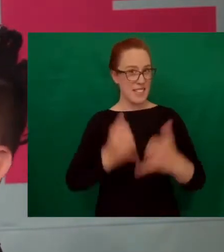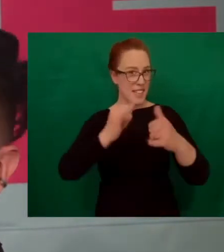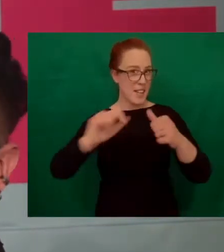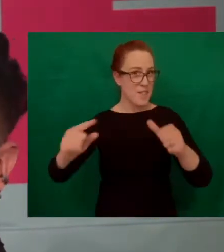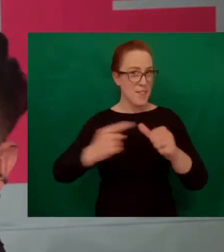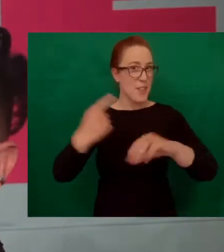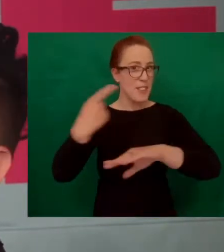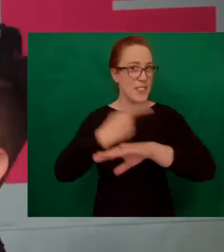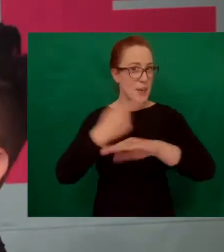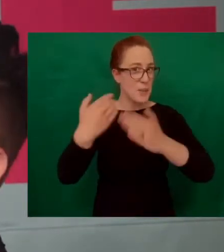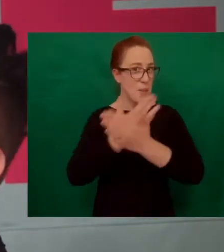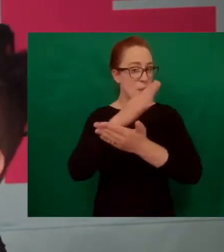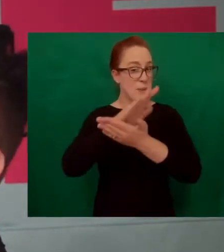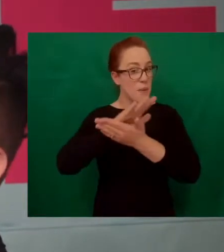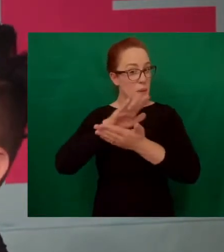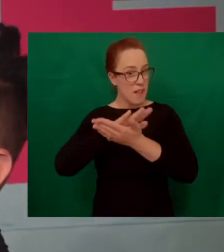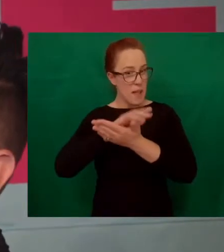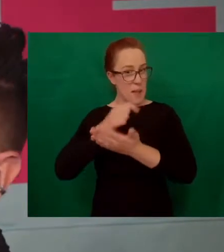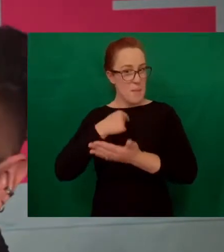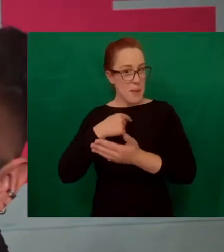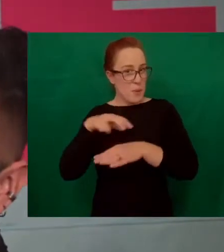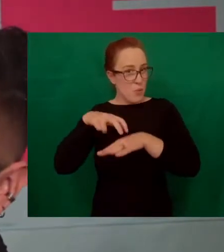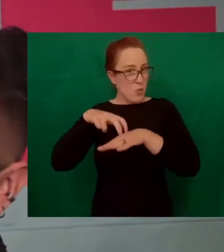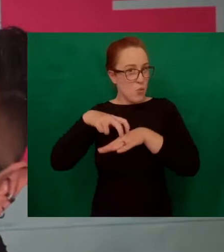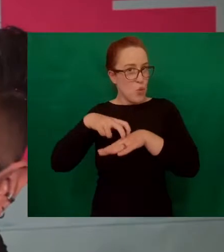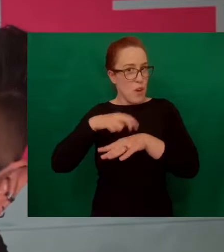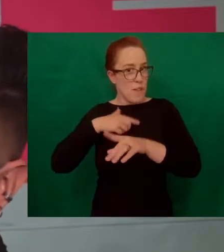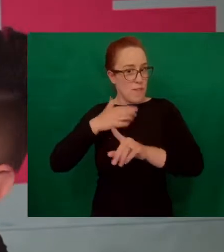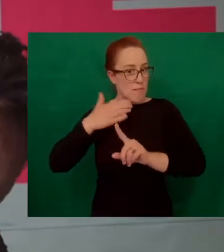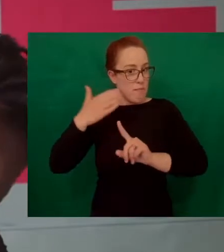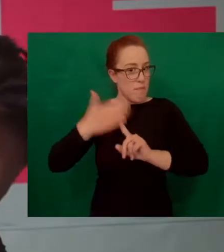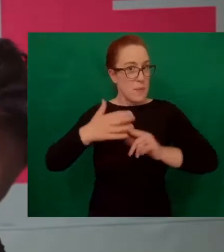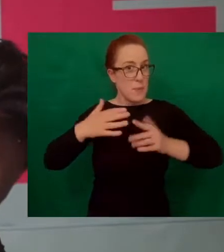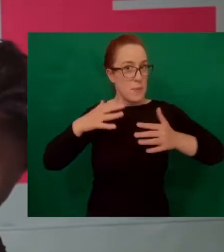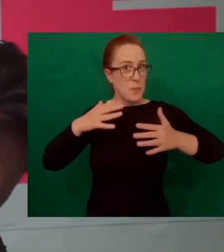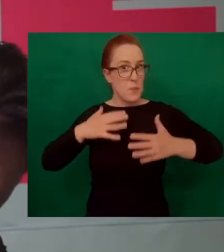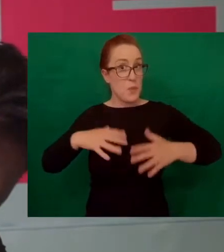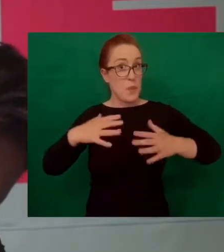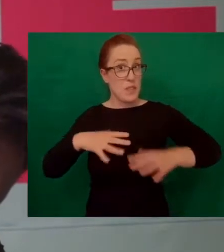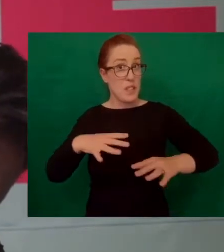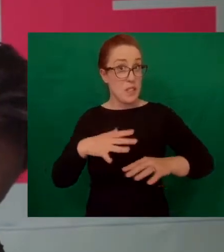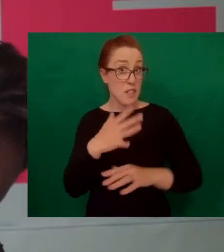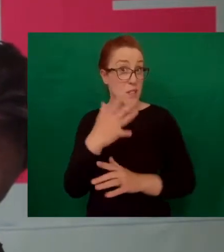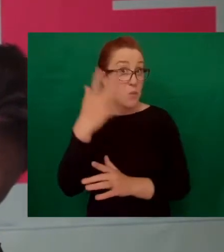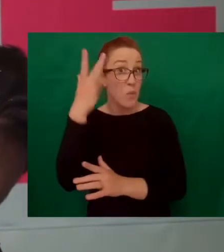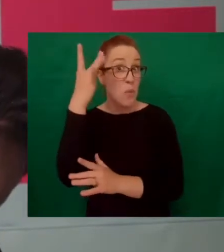Today is my first day of school. I'm scared to wear my dress to school.